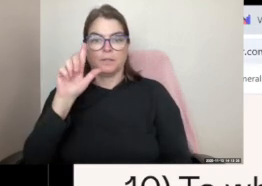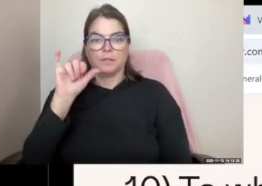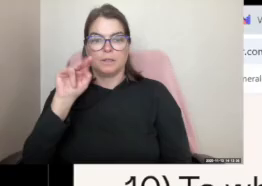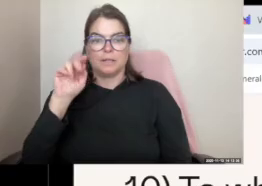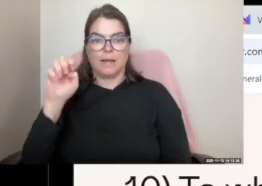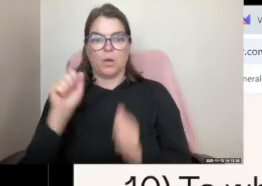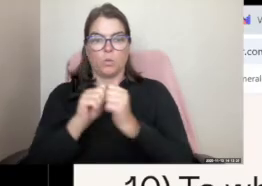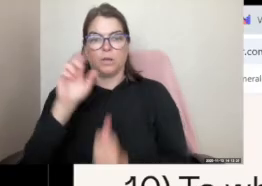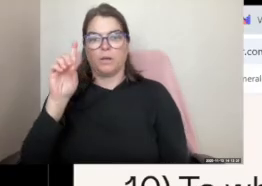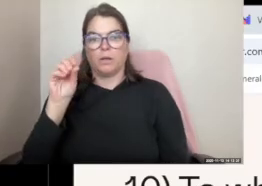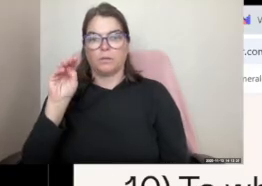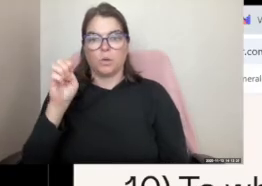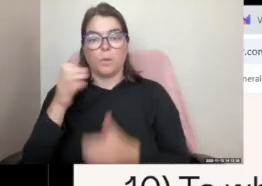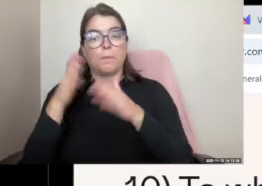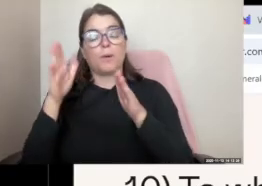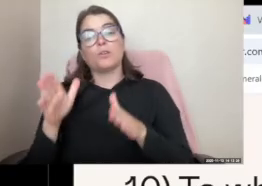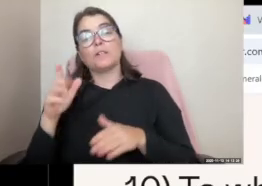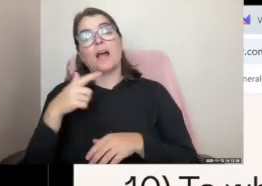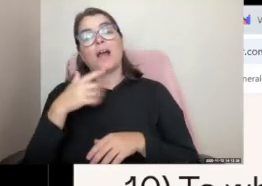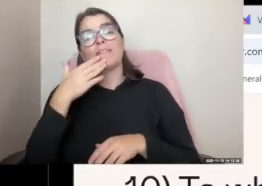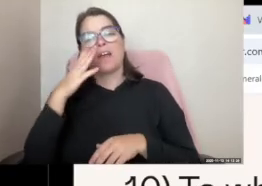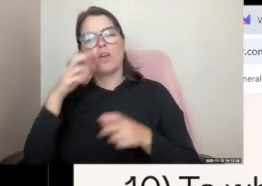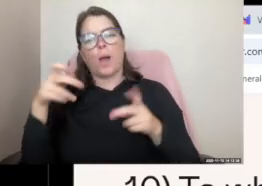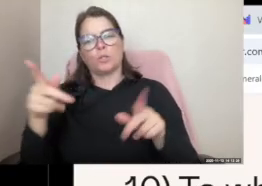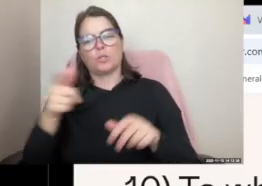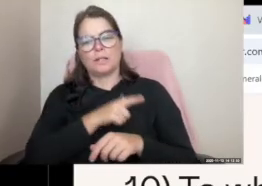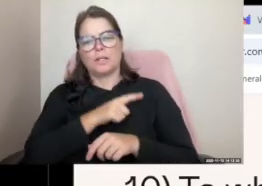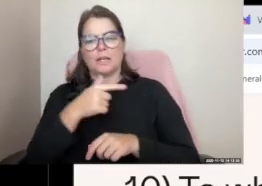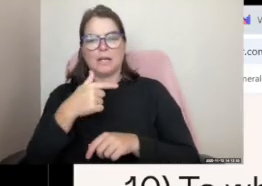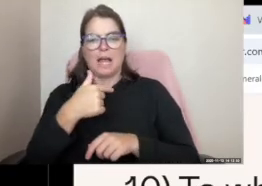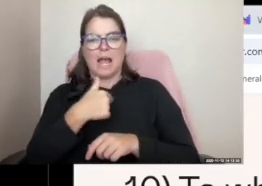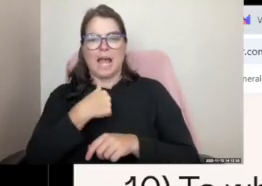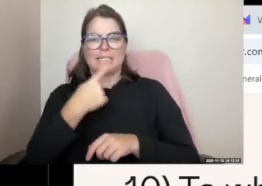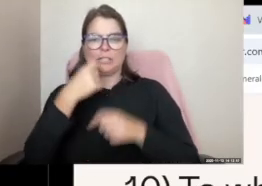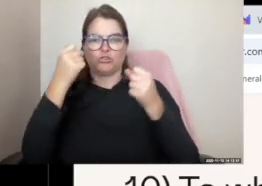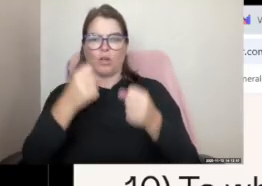Lynette Sapienza, please go ahead.